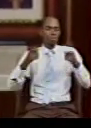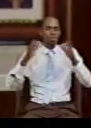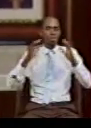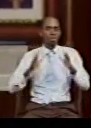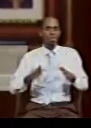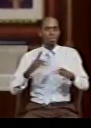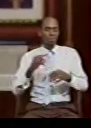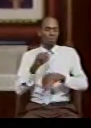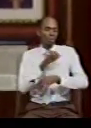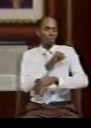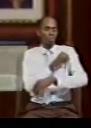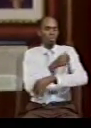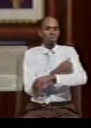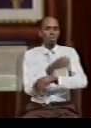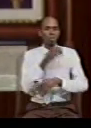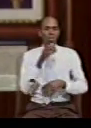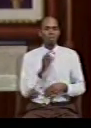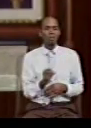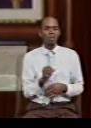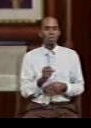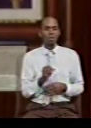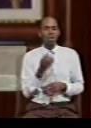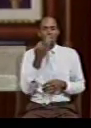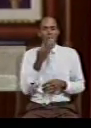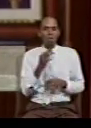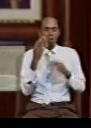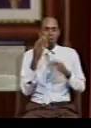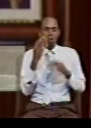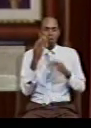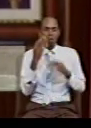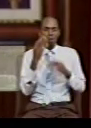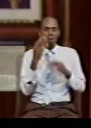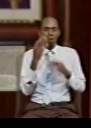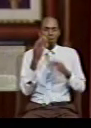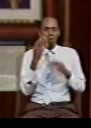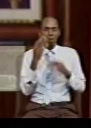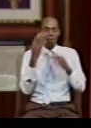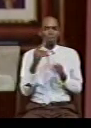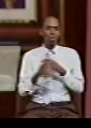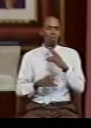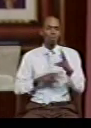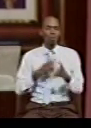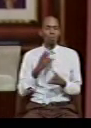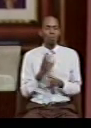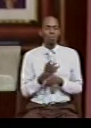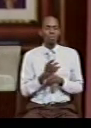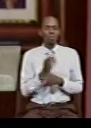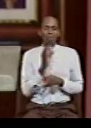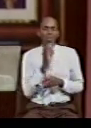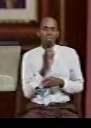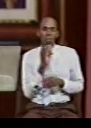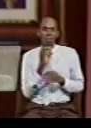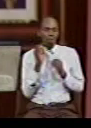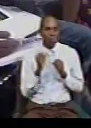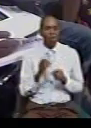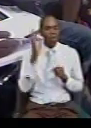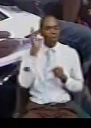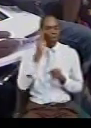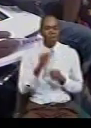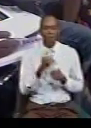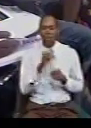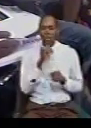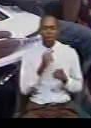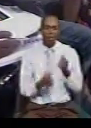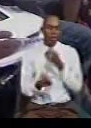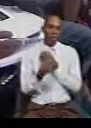the authorities of darkness, of the darkness of the world. Occultic power will not overcome you.